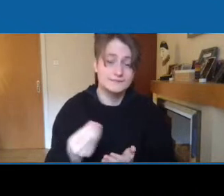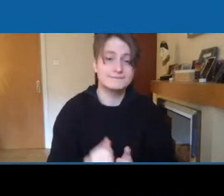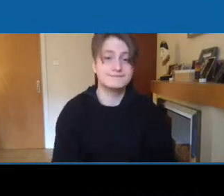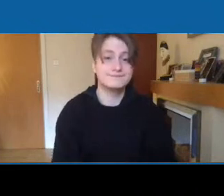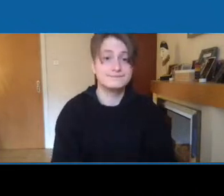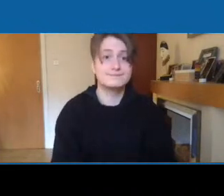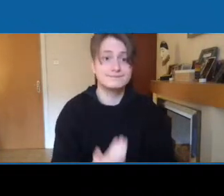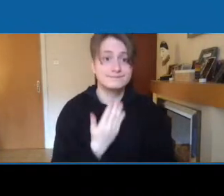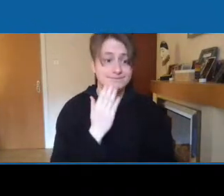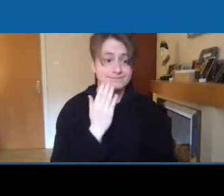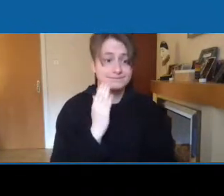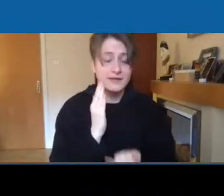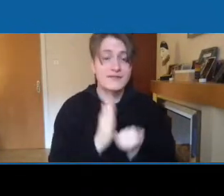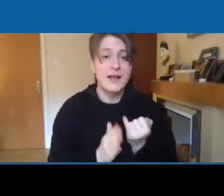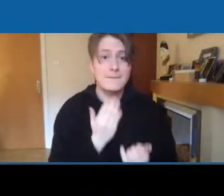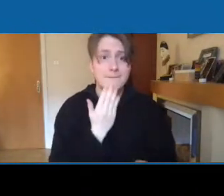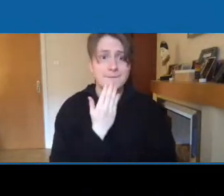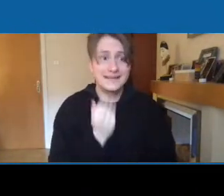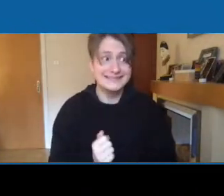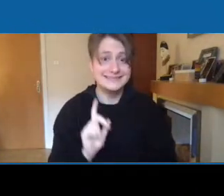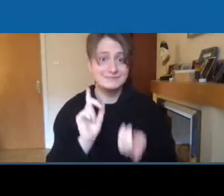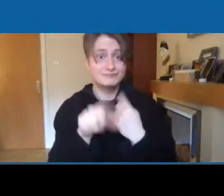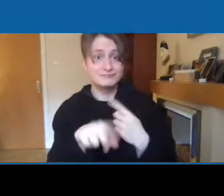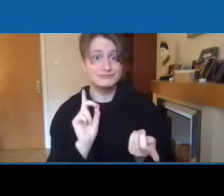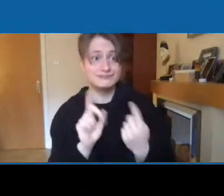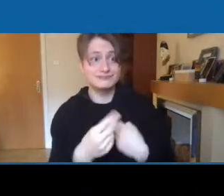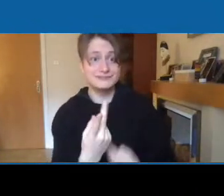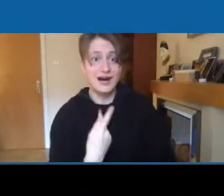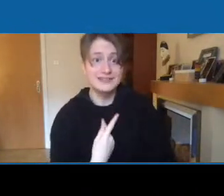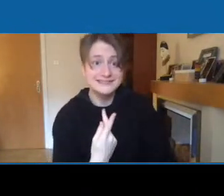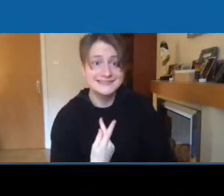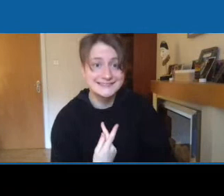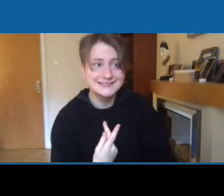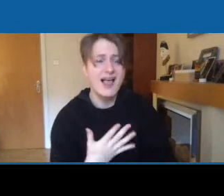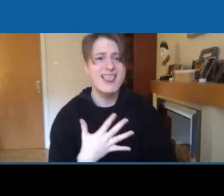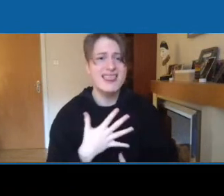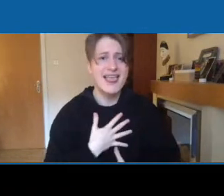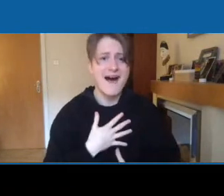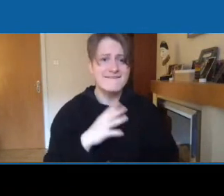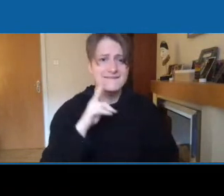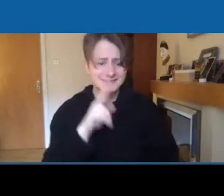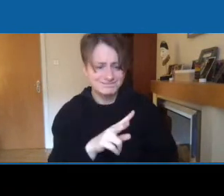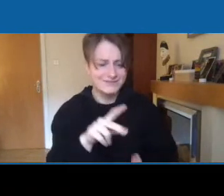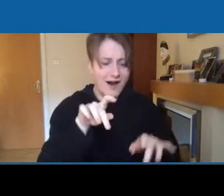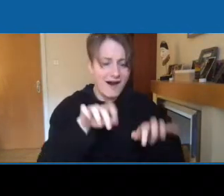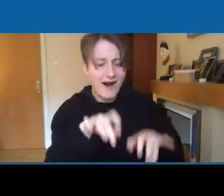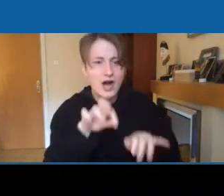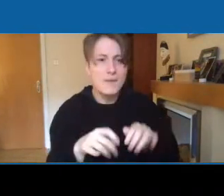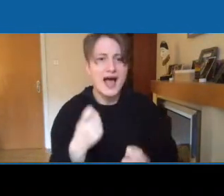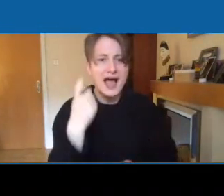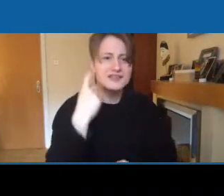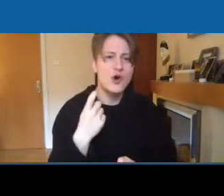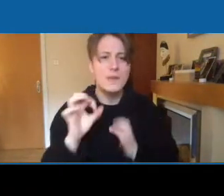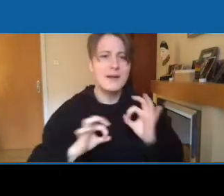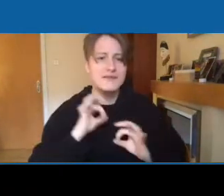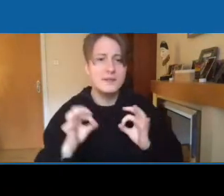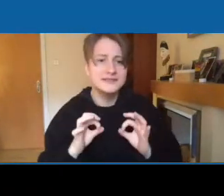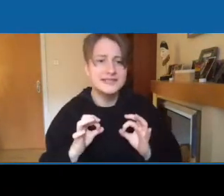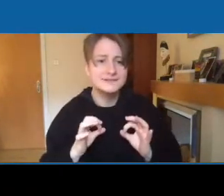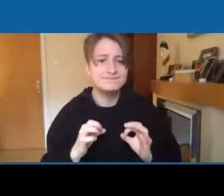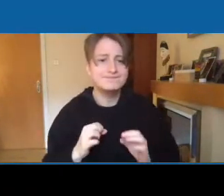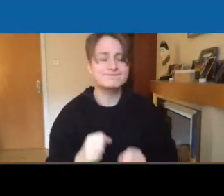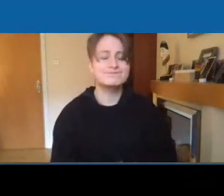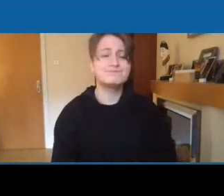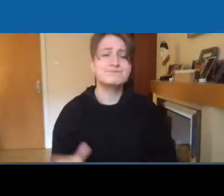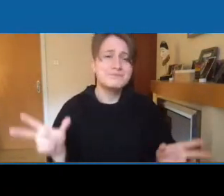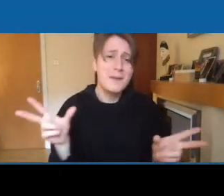do interact with us. We do love getting your comments and thoughts about the performances. We're missing our audiences more than we